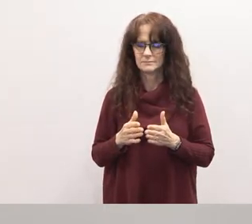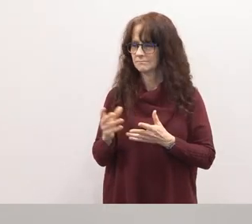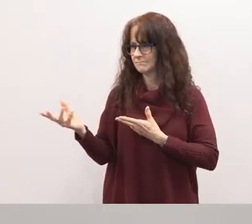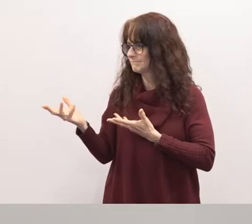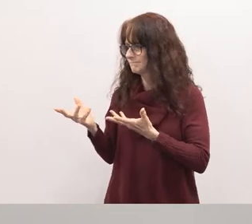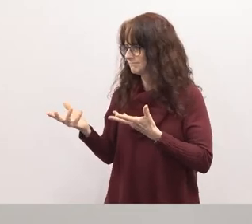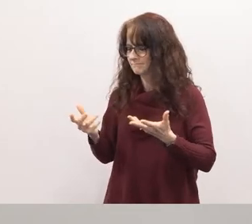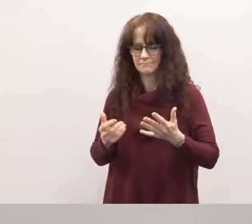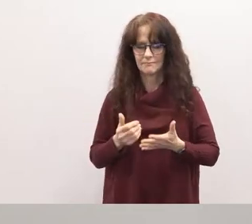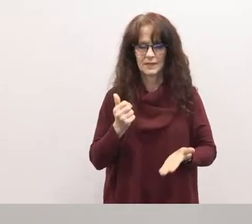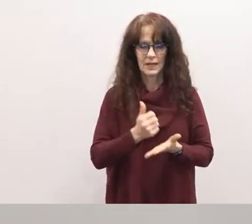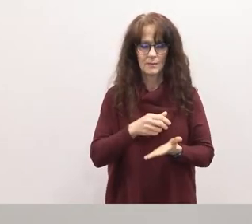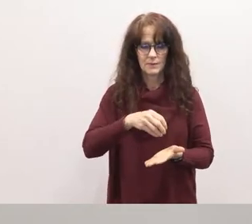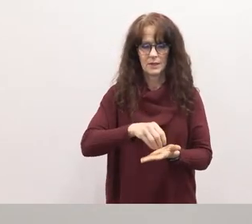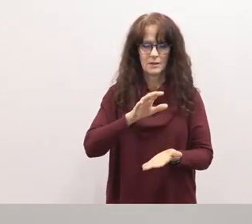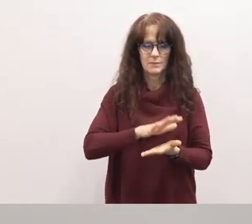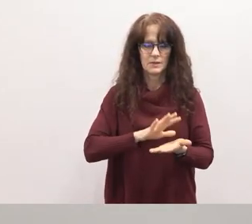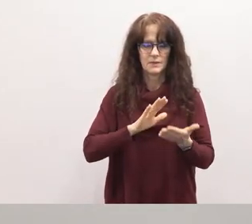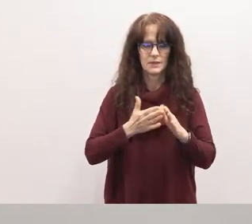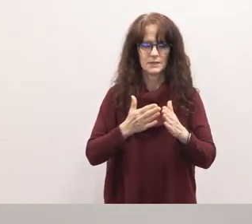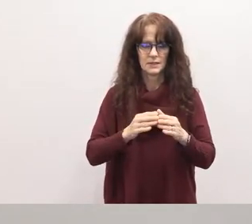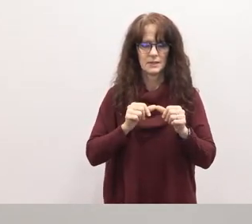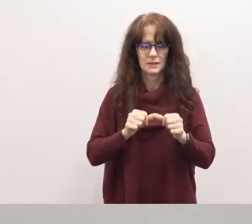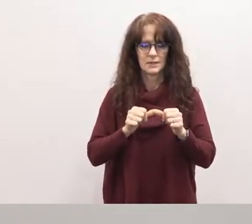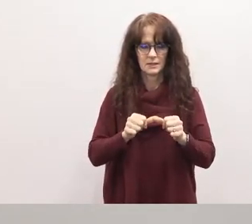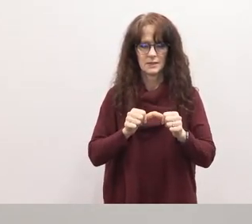And helped to document the city's extensive